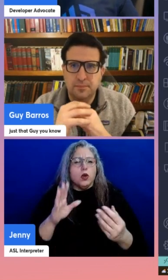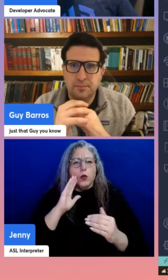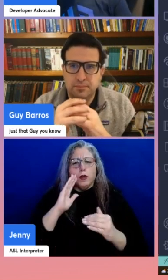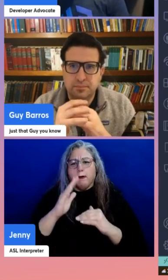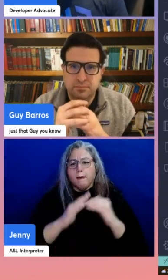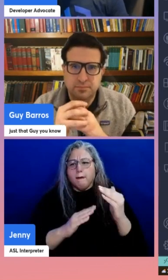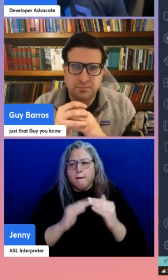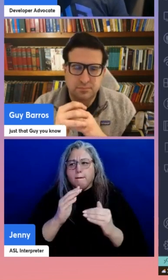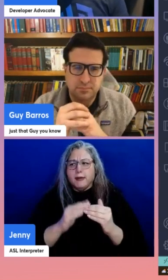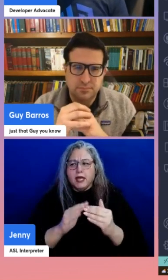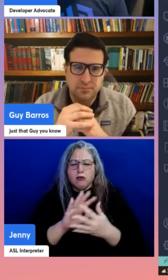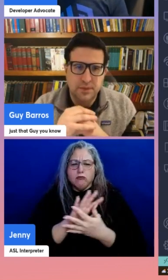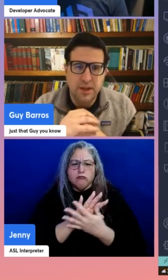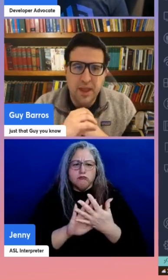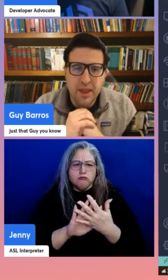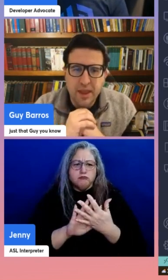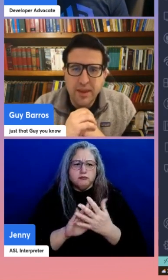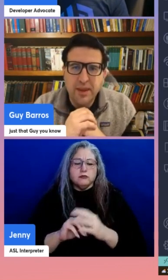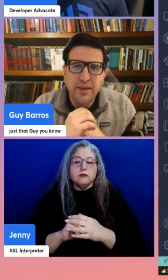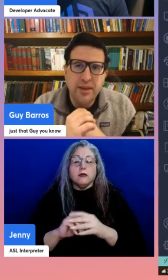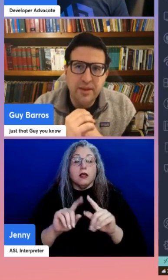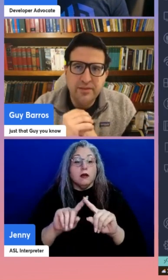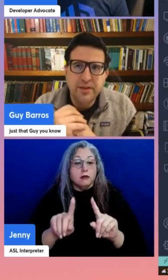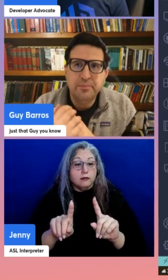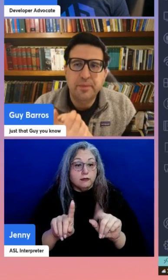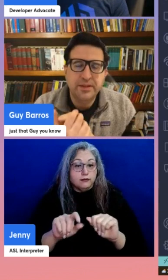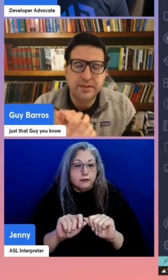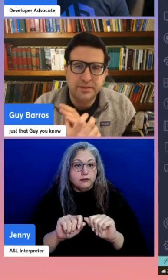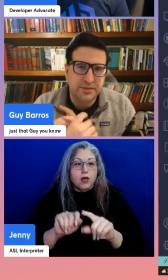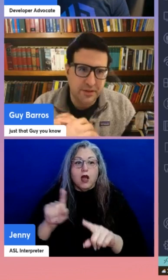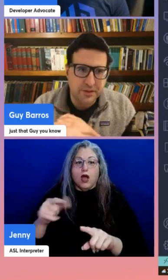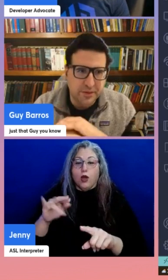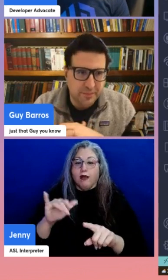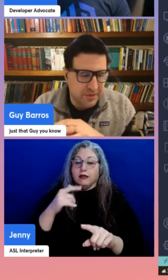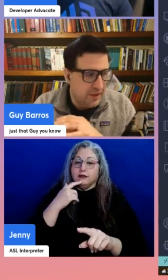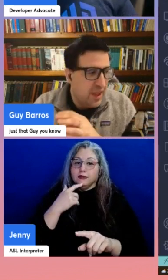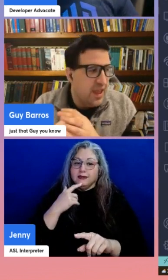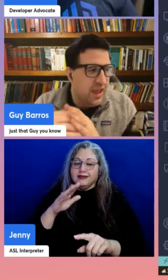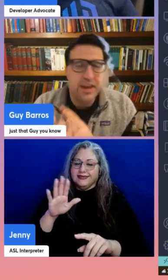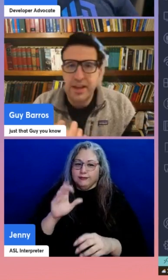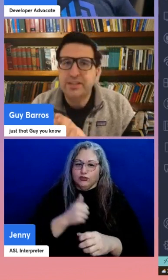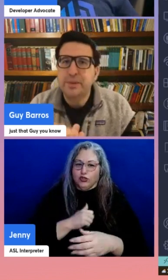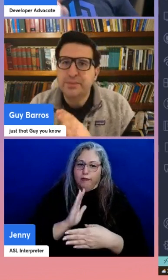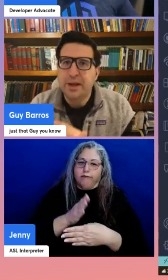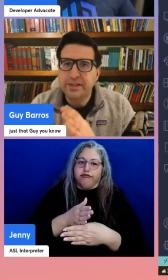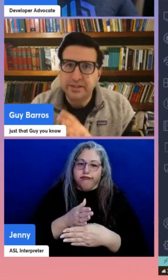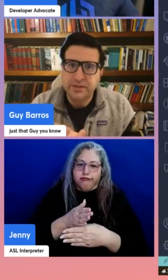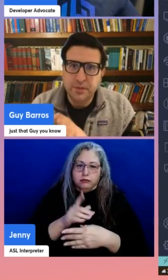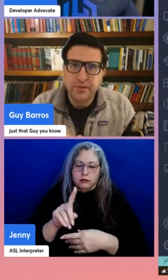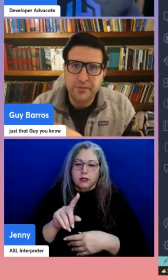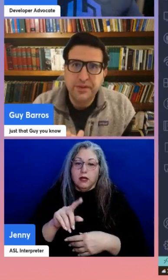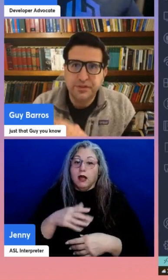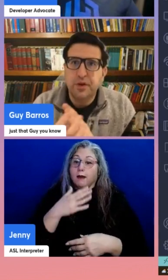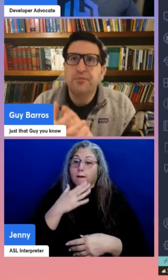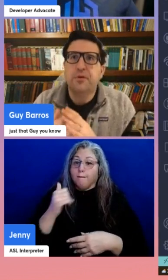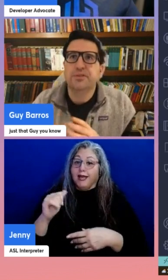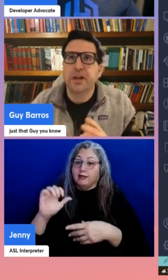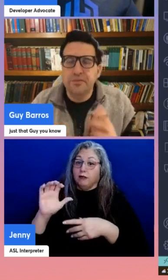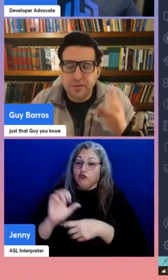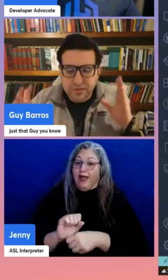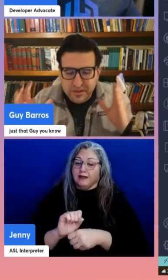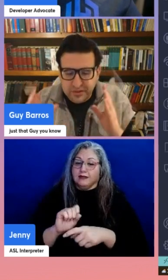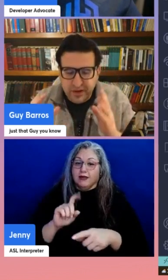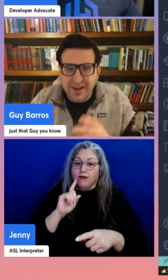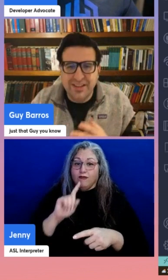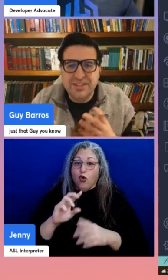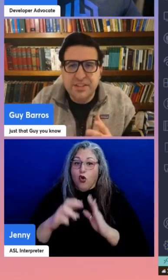these things out. Now, and it is the best. Sorry to interrupt you, Nick. It is best practice. It's one of the features of roles.